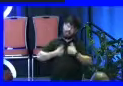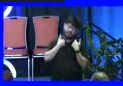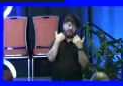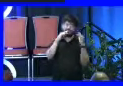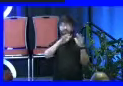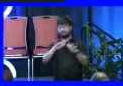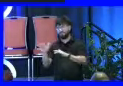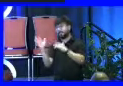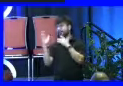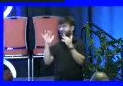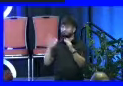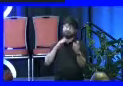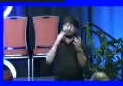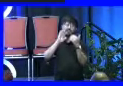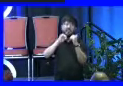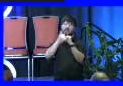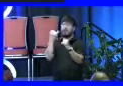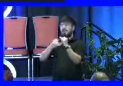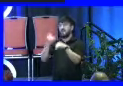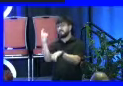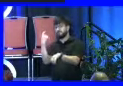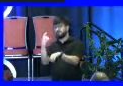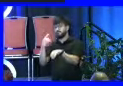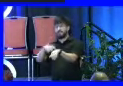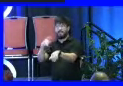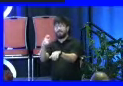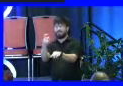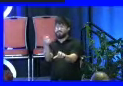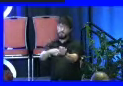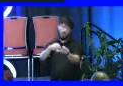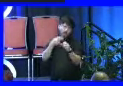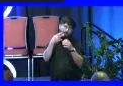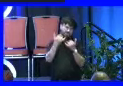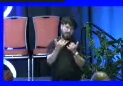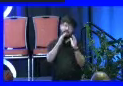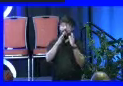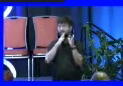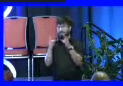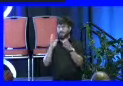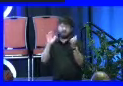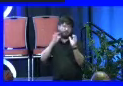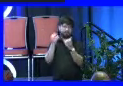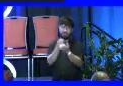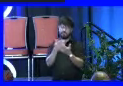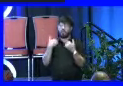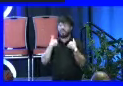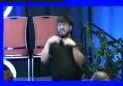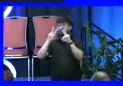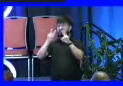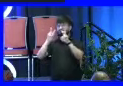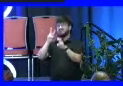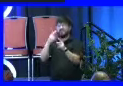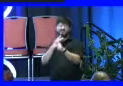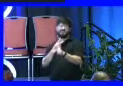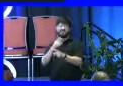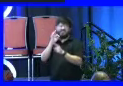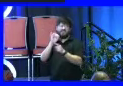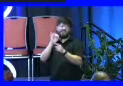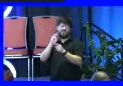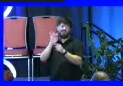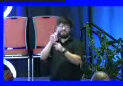gave to this plan last time versus that plan versus that plan. So we have sort of a formula on the back end. And the question is